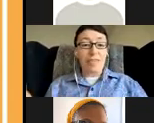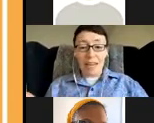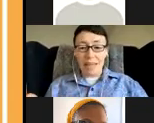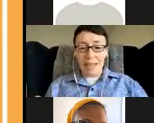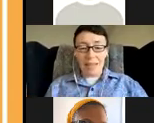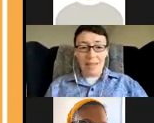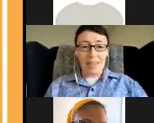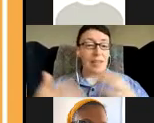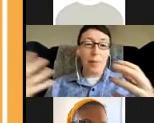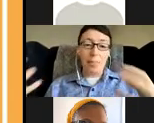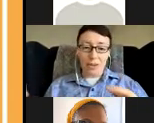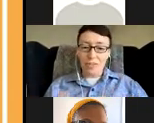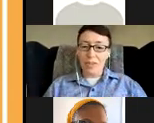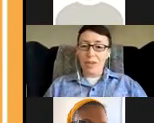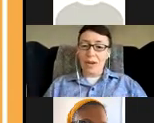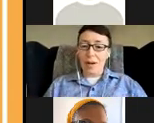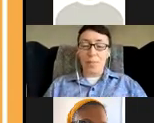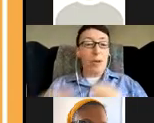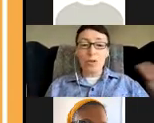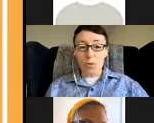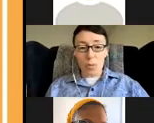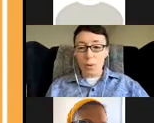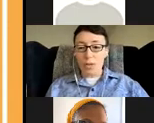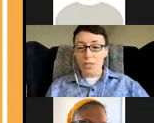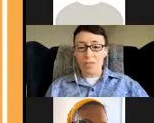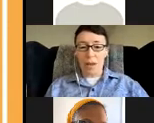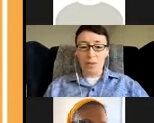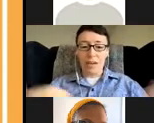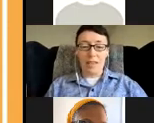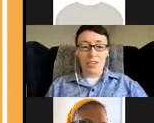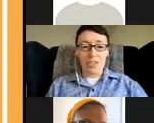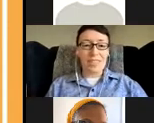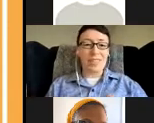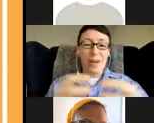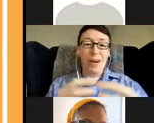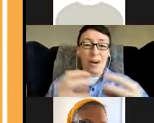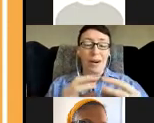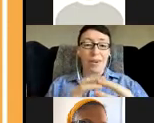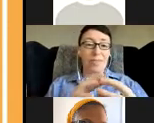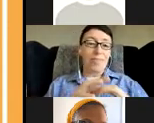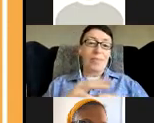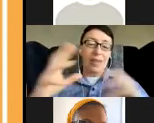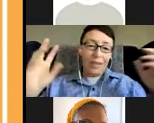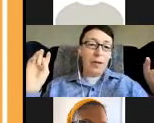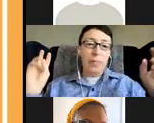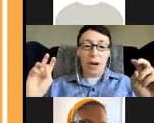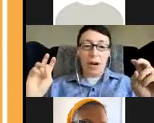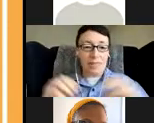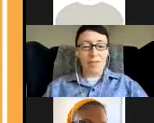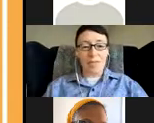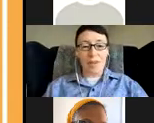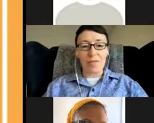terms of data, the numbers, most reports to the family regulation system are